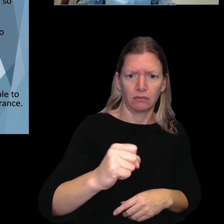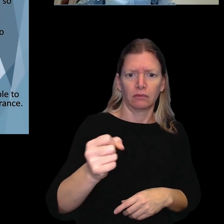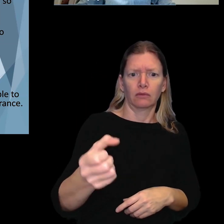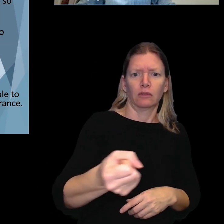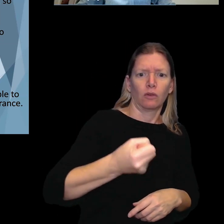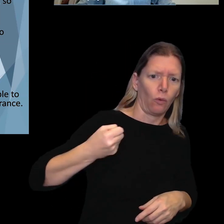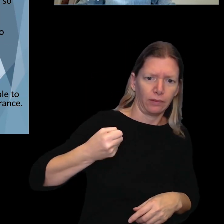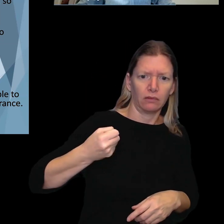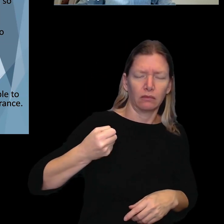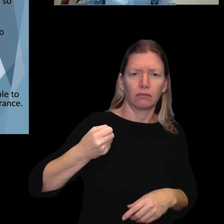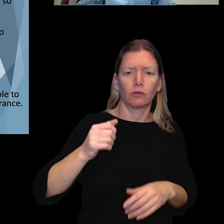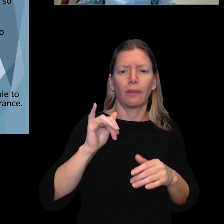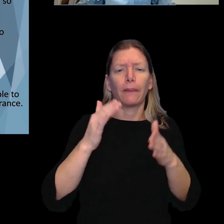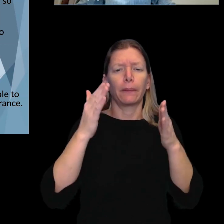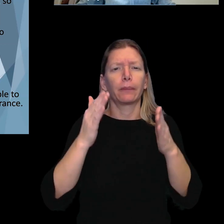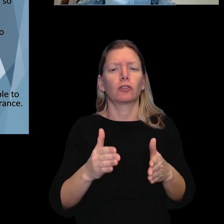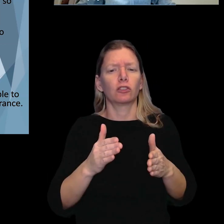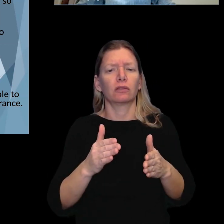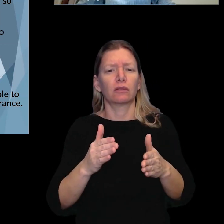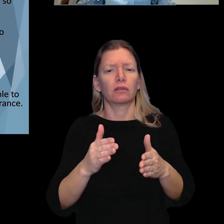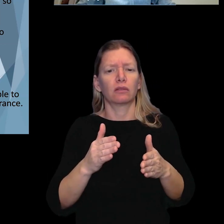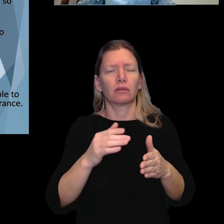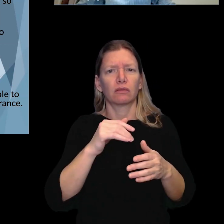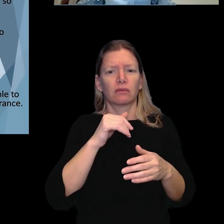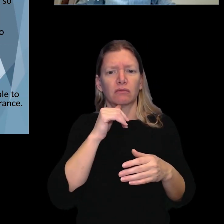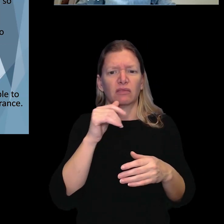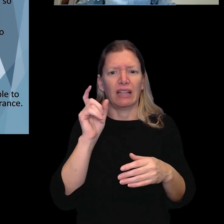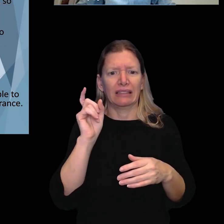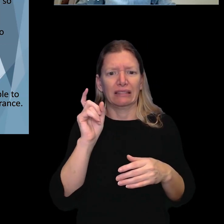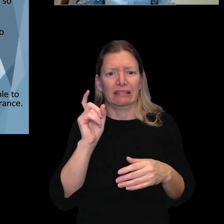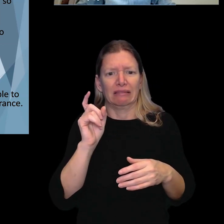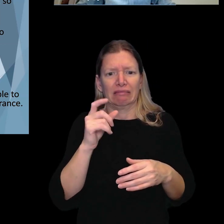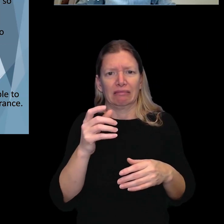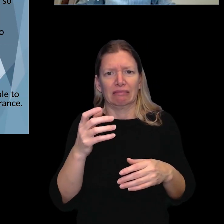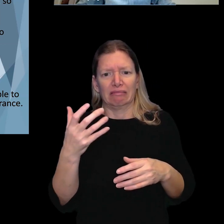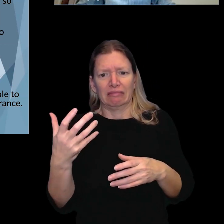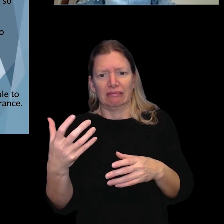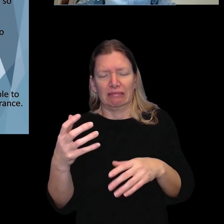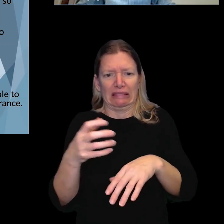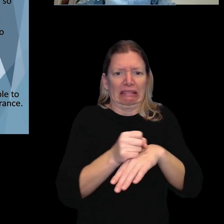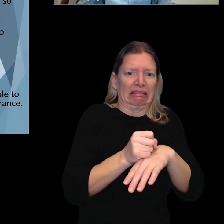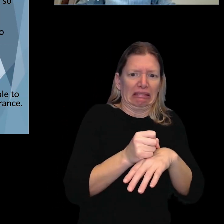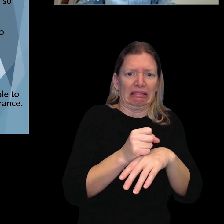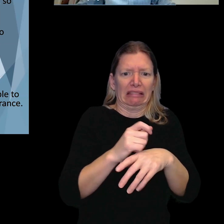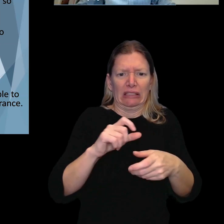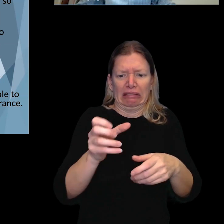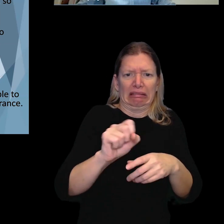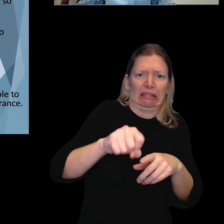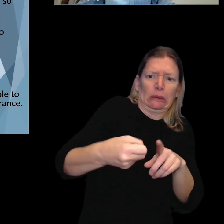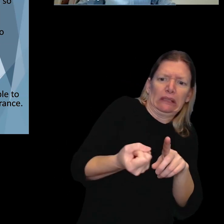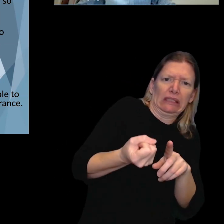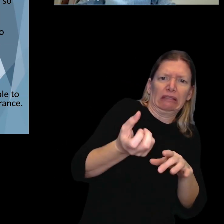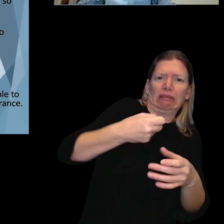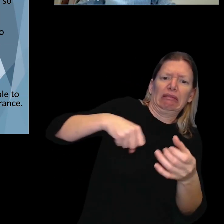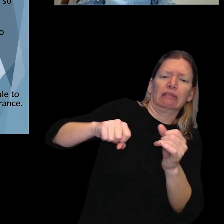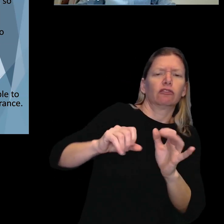a closed fist so that a person can avoid the necessity for tight grasping, pinching, or twisting